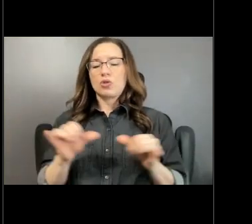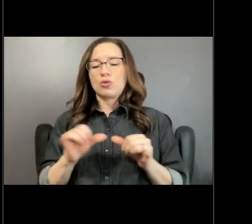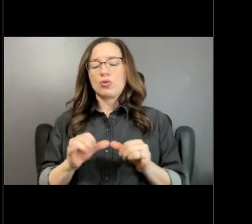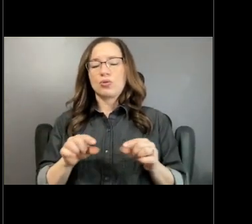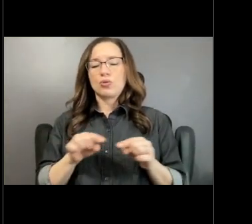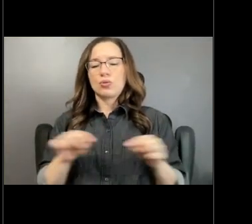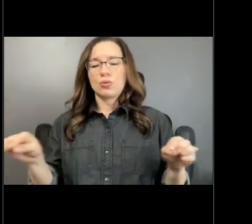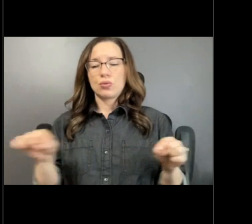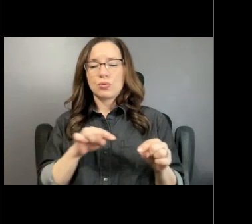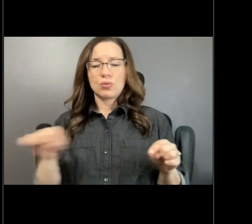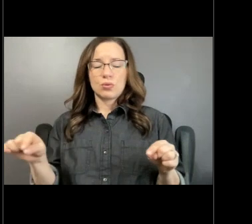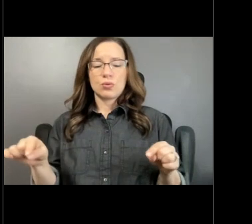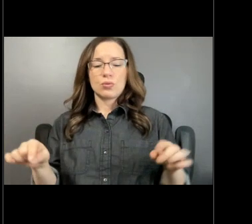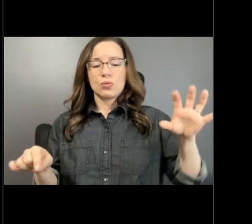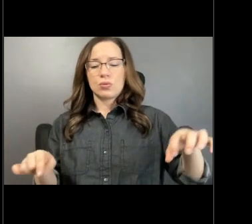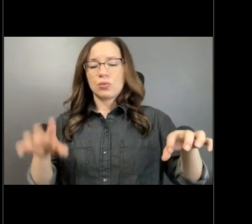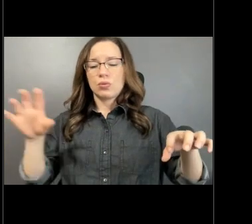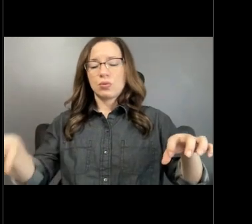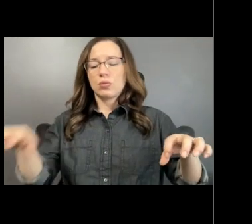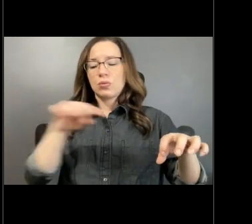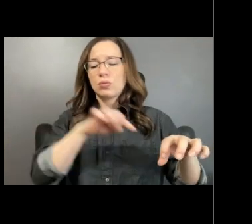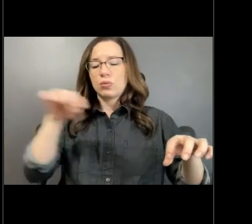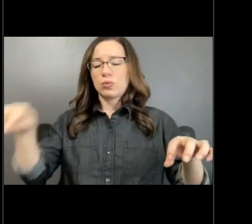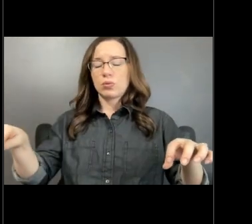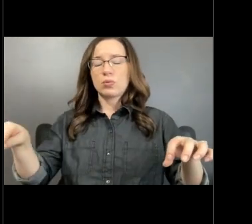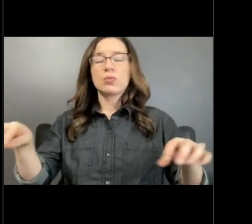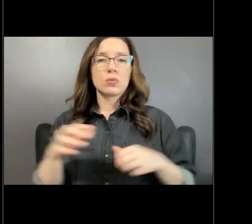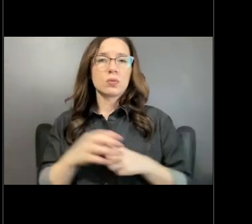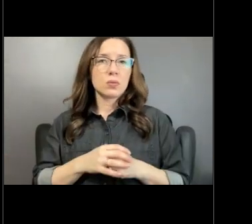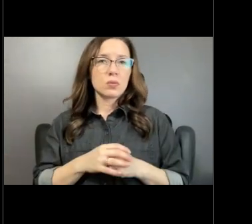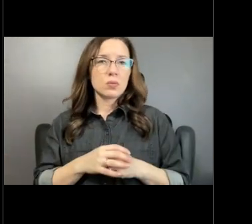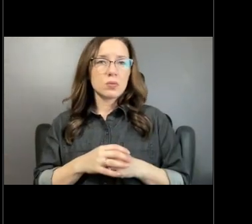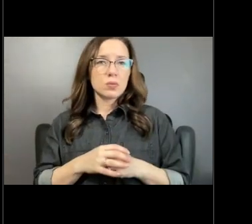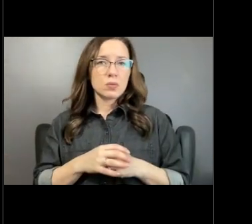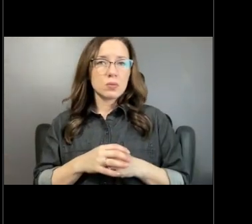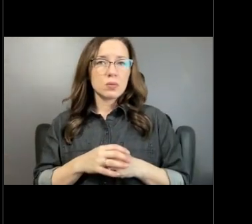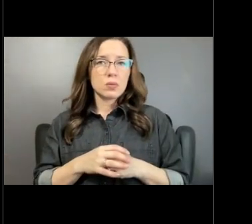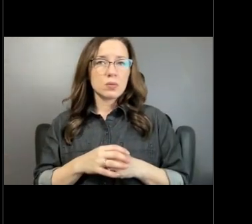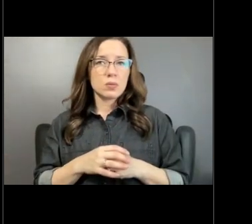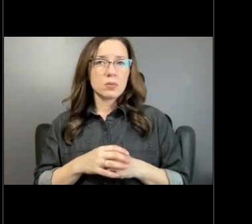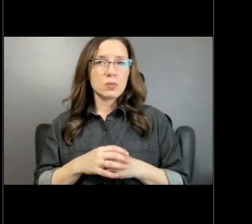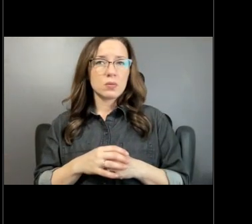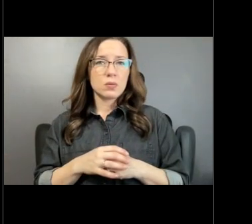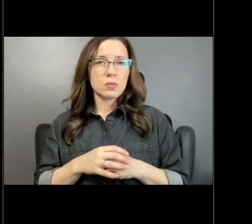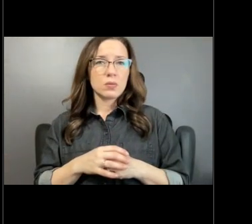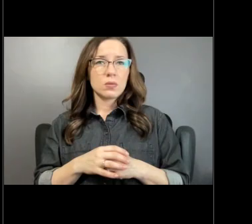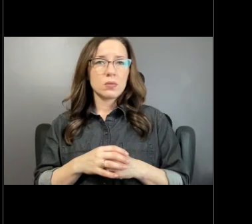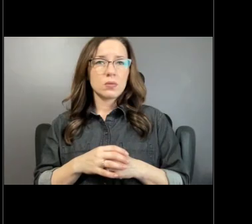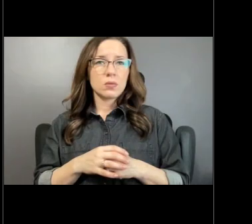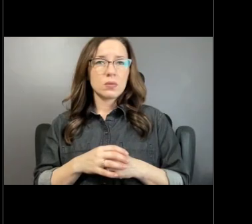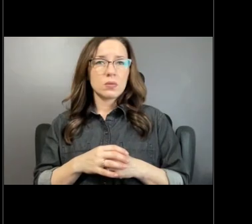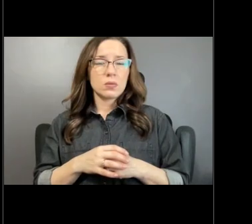Identify the clearance required between opposing elements in a kitchen.